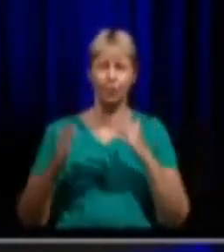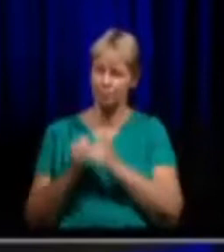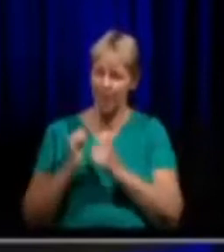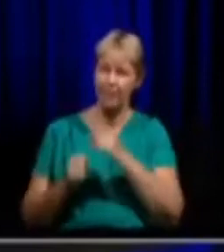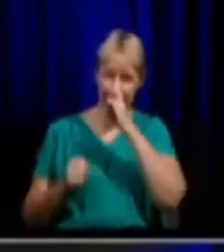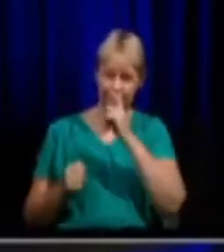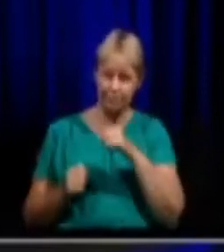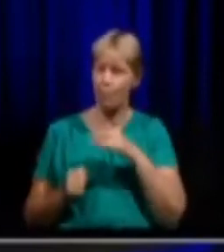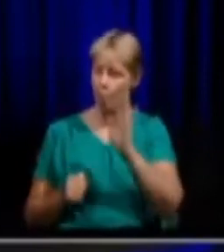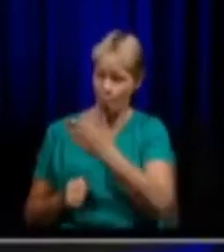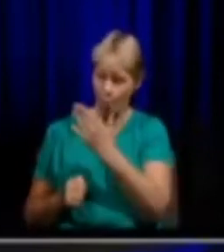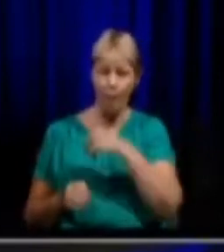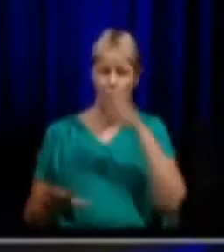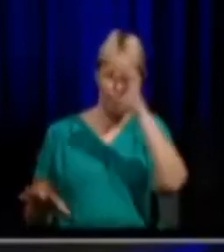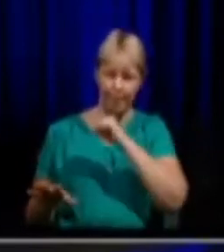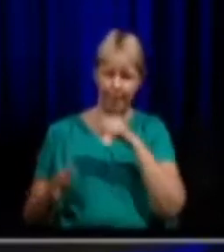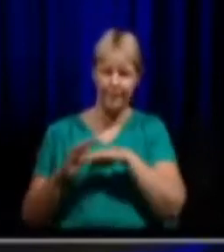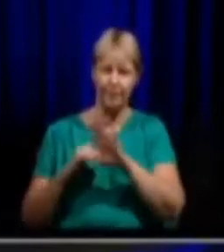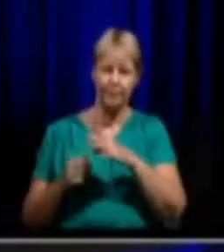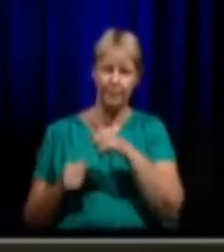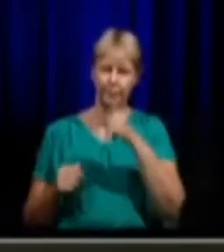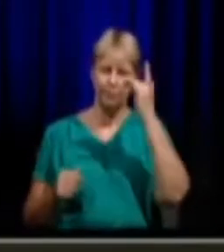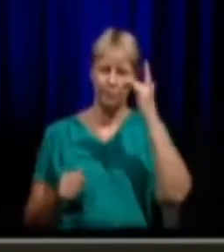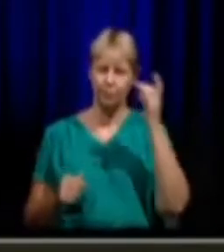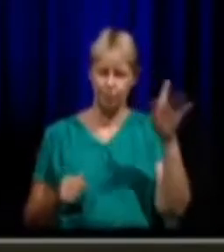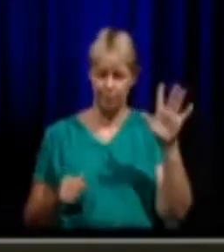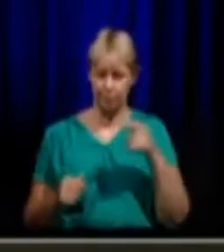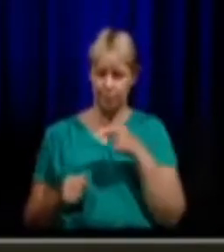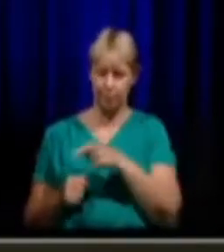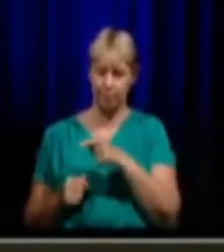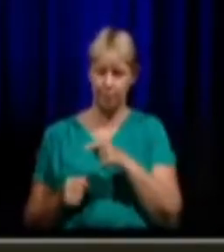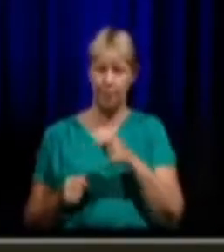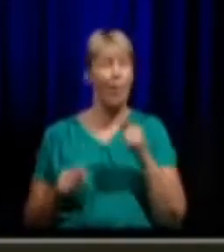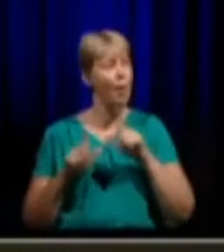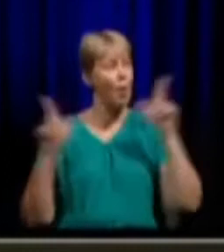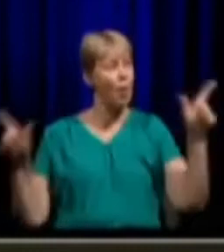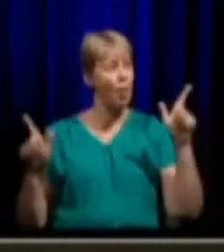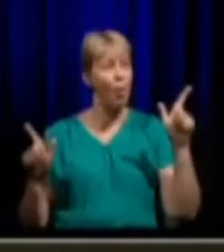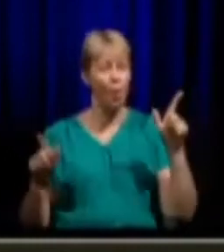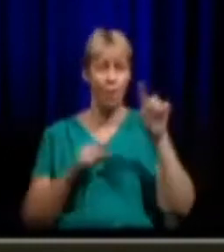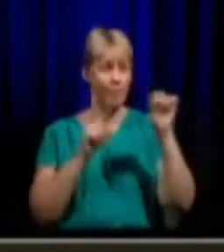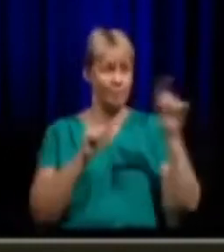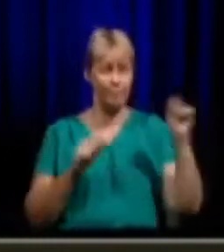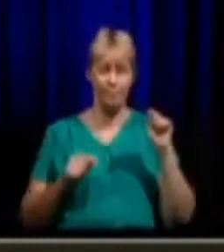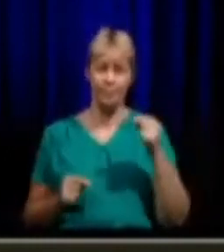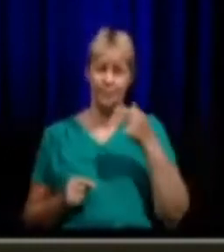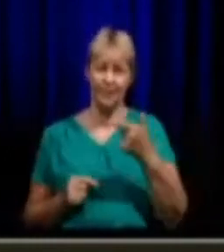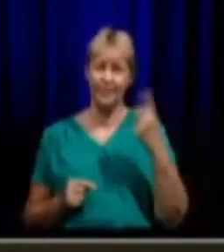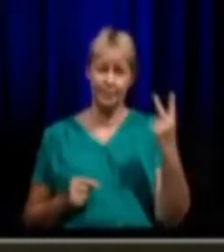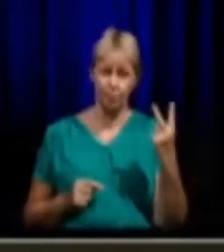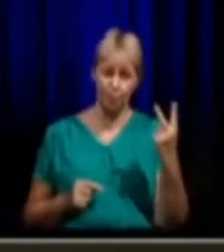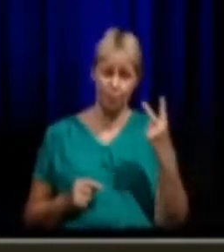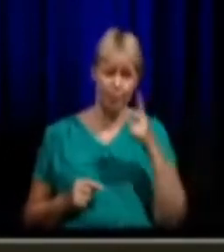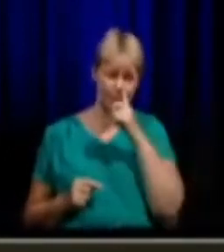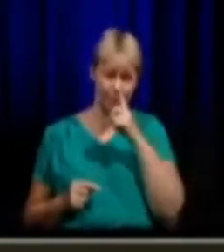believers. In Luke 10:1, it says this: the Lord appointed 72 others and sent them two by two ahead of him